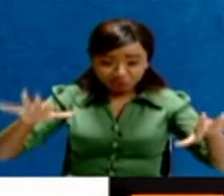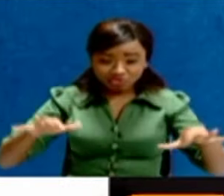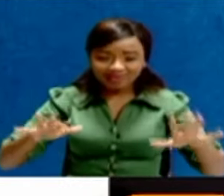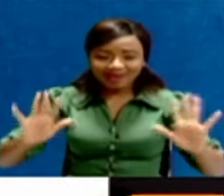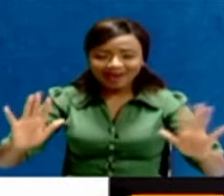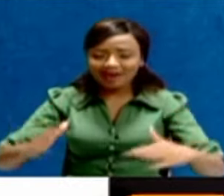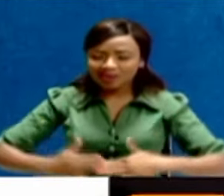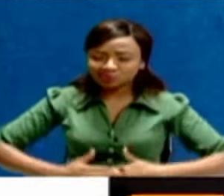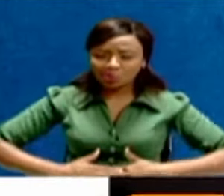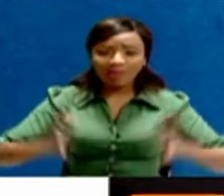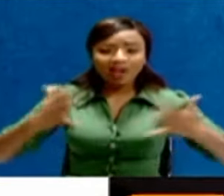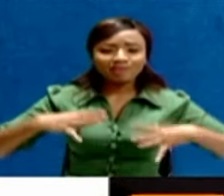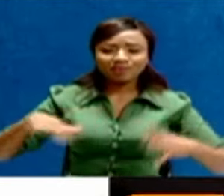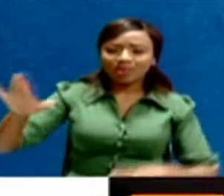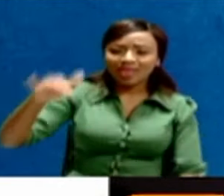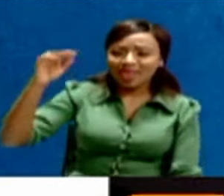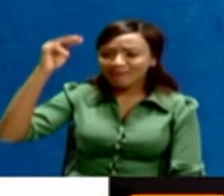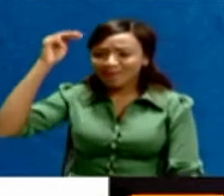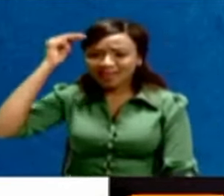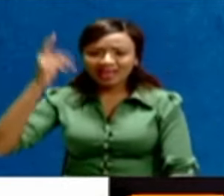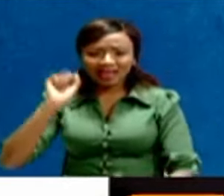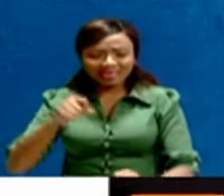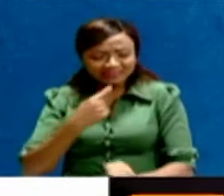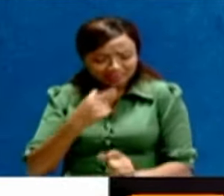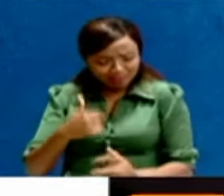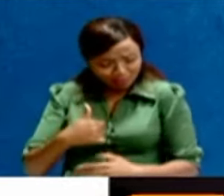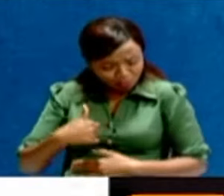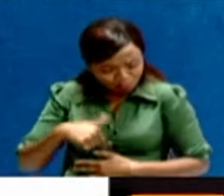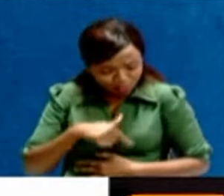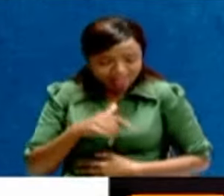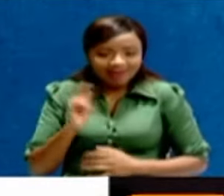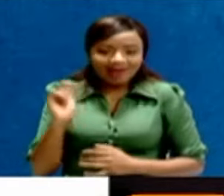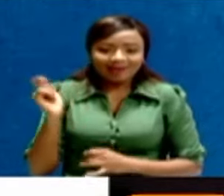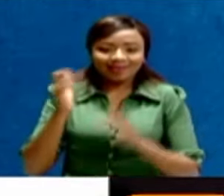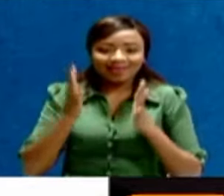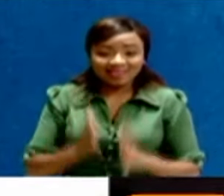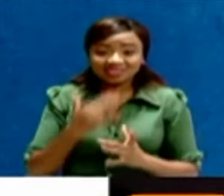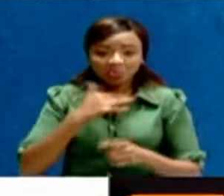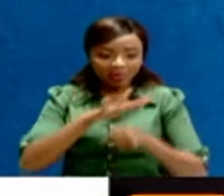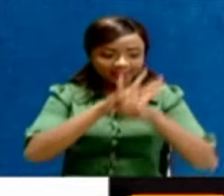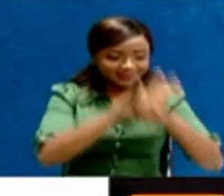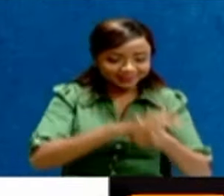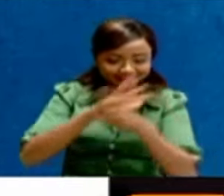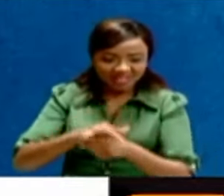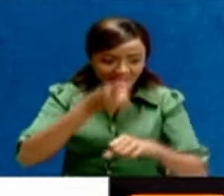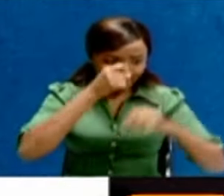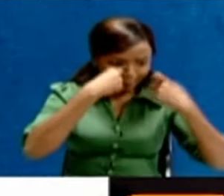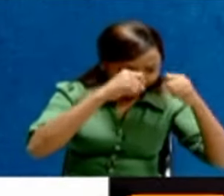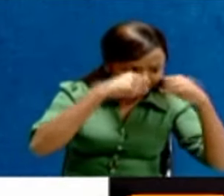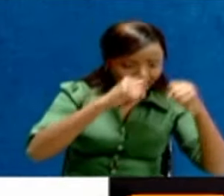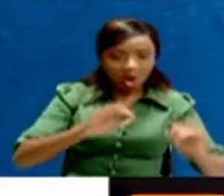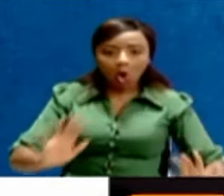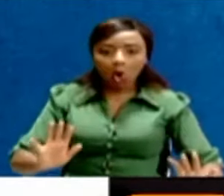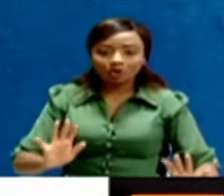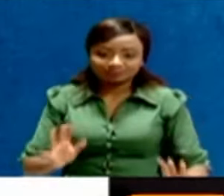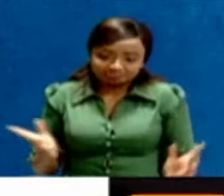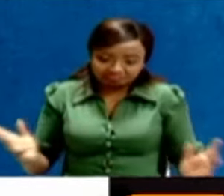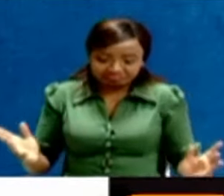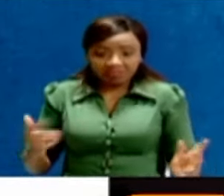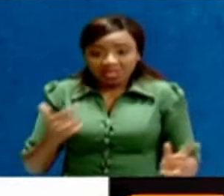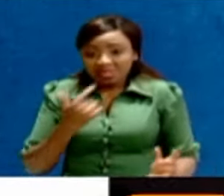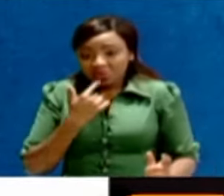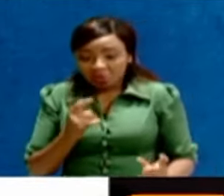country. The people of Mandera can now say we are Kenyans. We don't want a situation of intimidation, or now we are going to say, fine, let